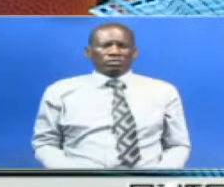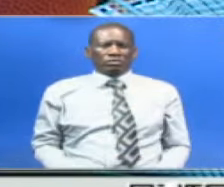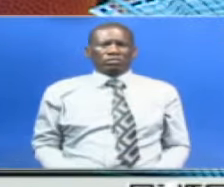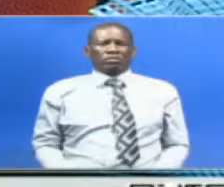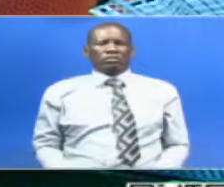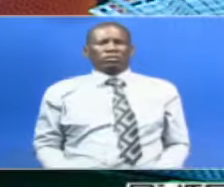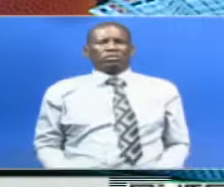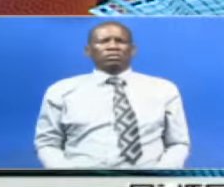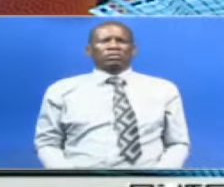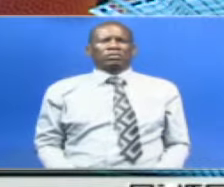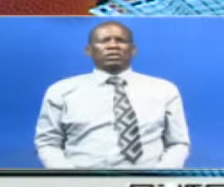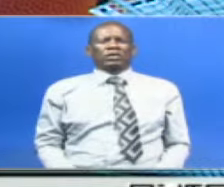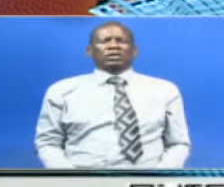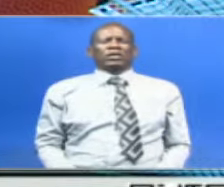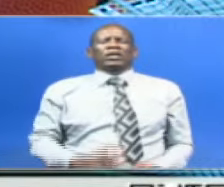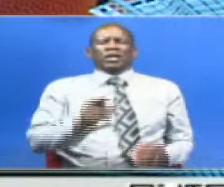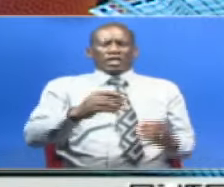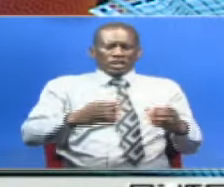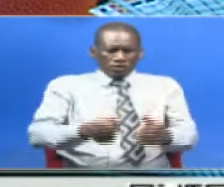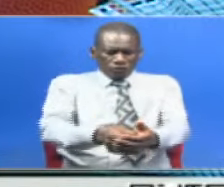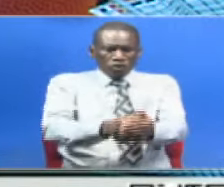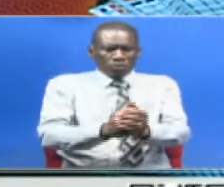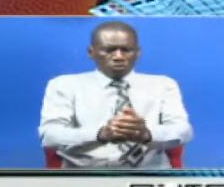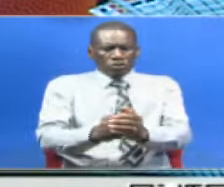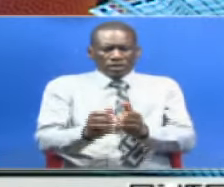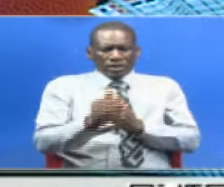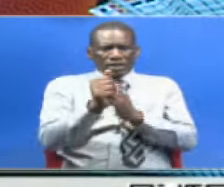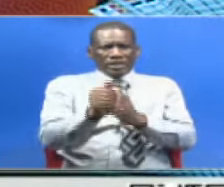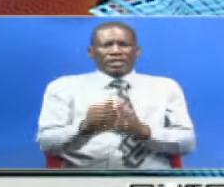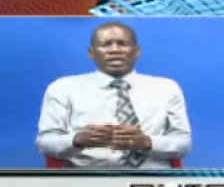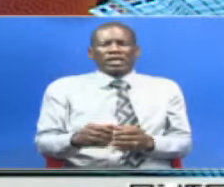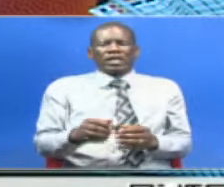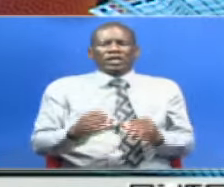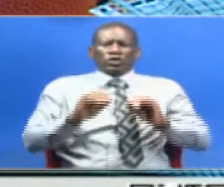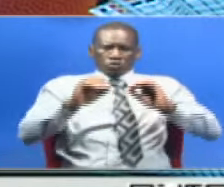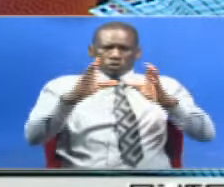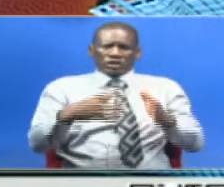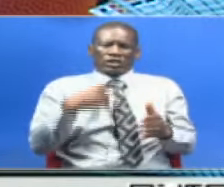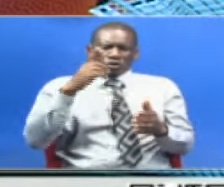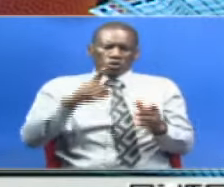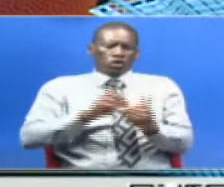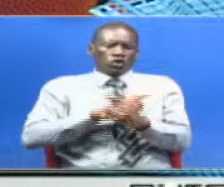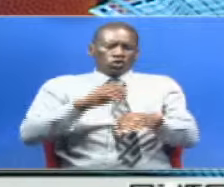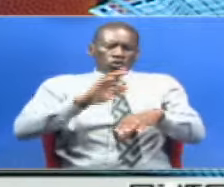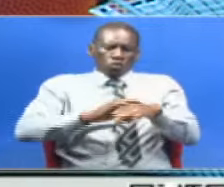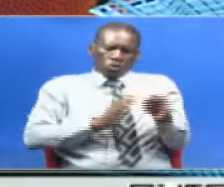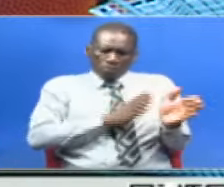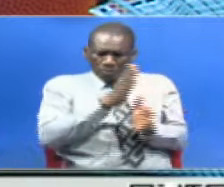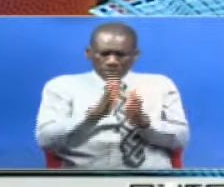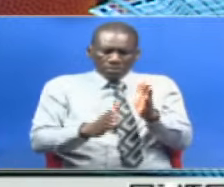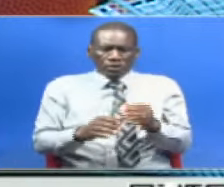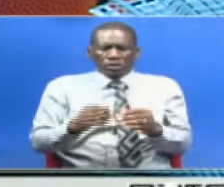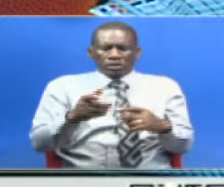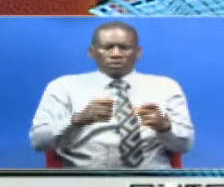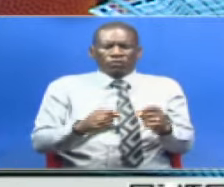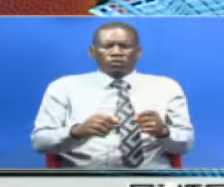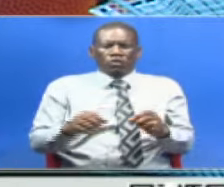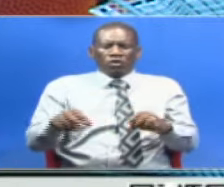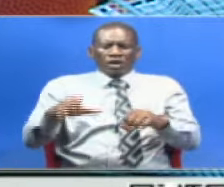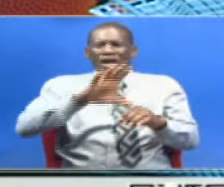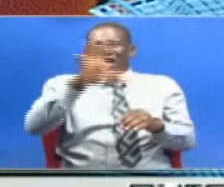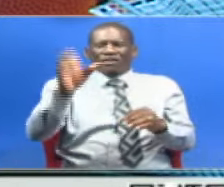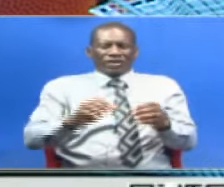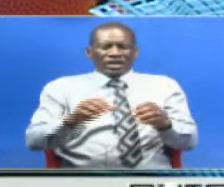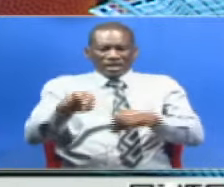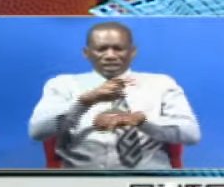Wafalme head coach Gideon Tarus has lamented the lack of proper friendly matches in the build-up towards the CFVB Africa Nations Championship as the main